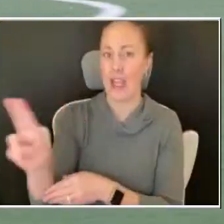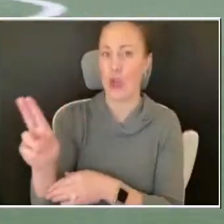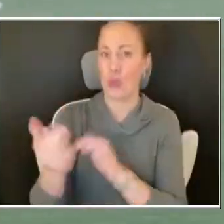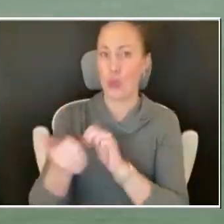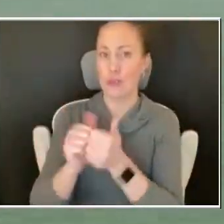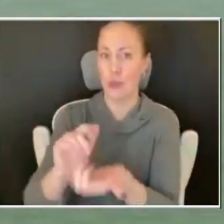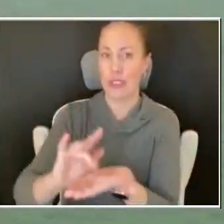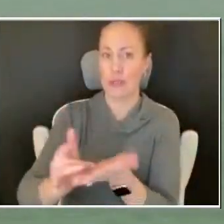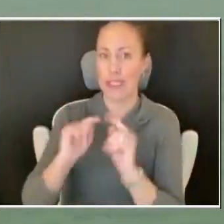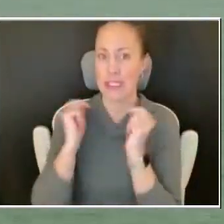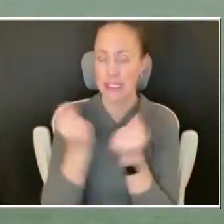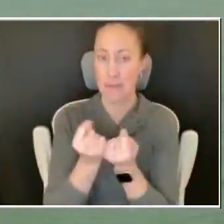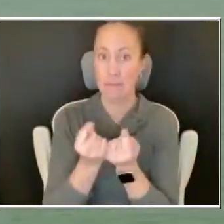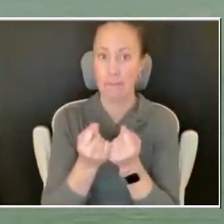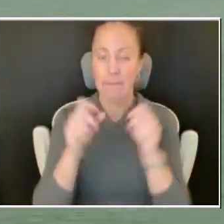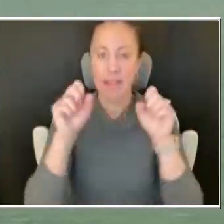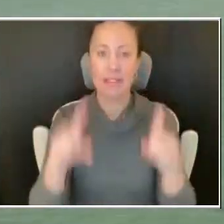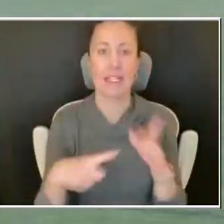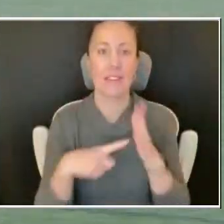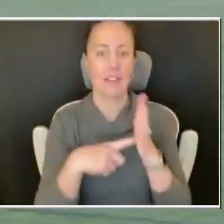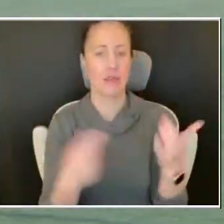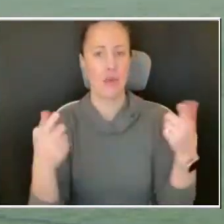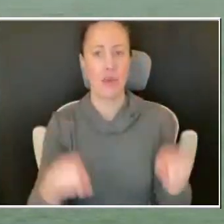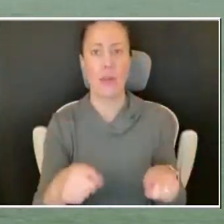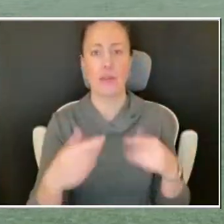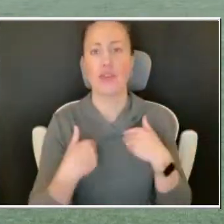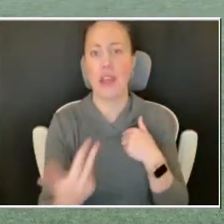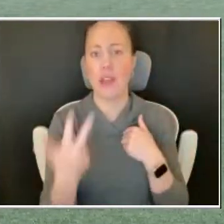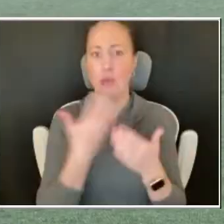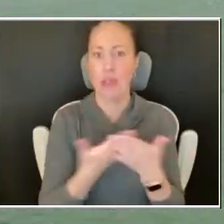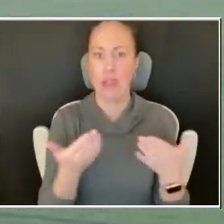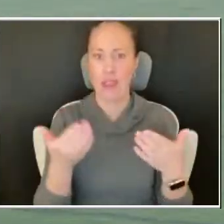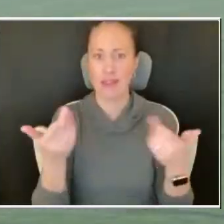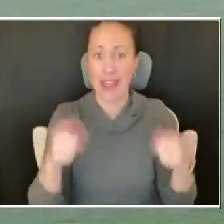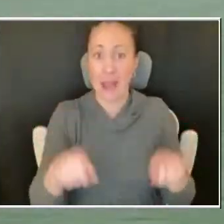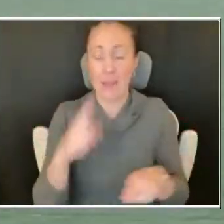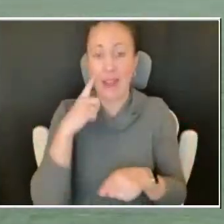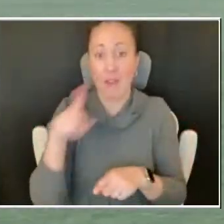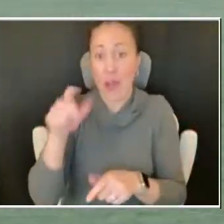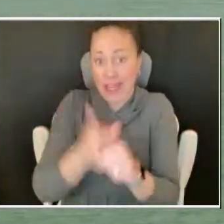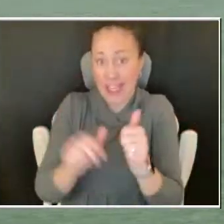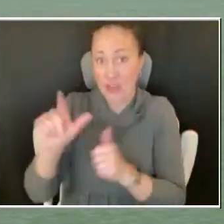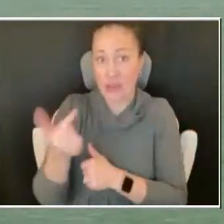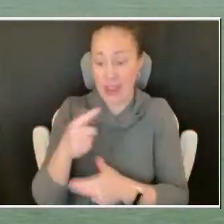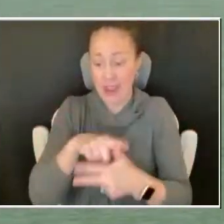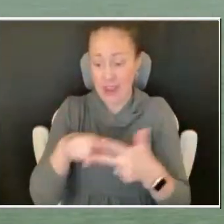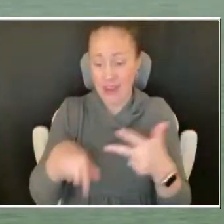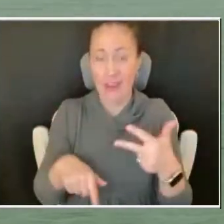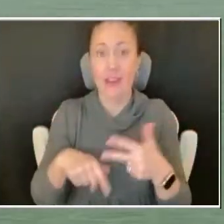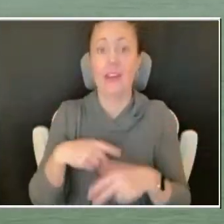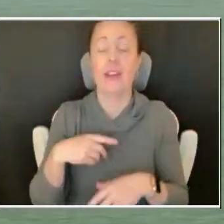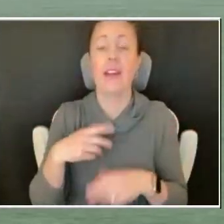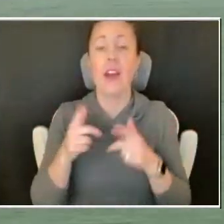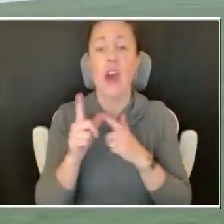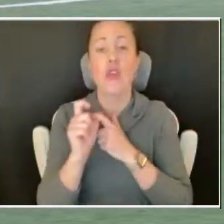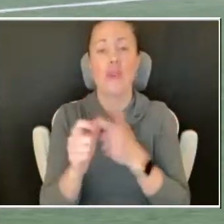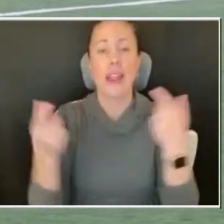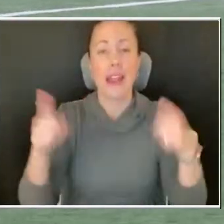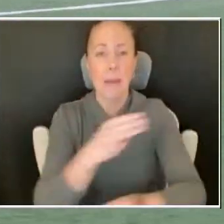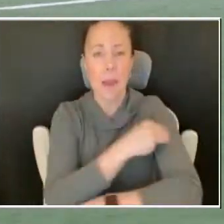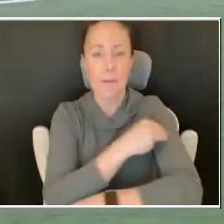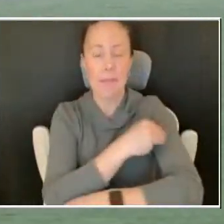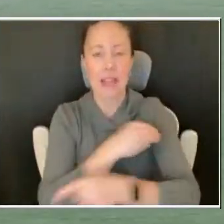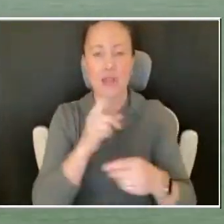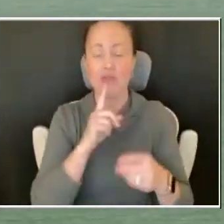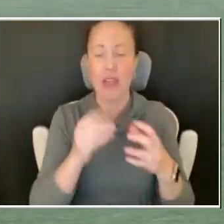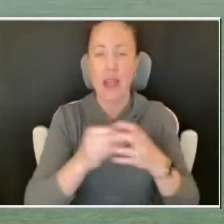team. Testing showed Kate had 3 things happening in each leg. 1, running caused her leg muscles to expand so much